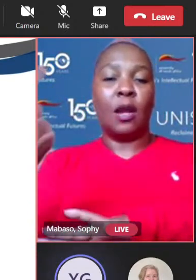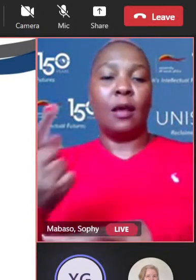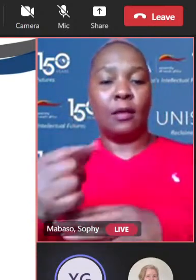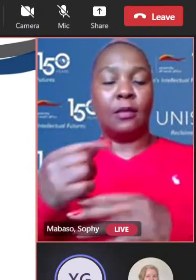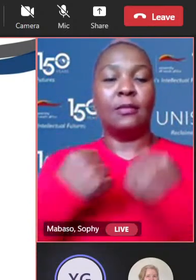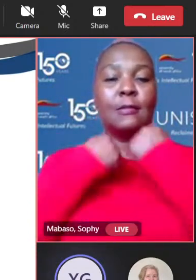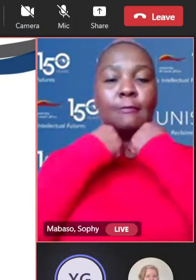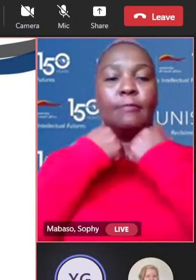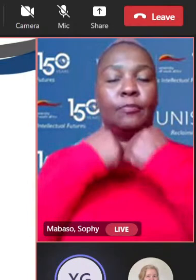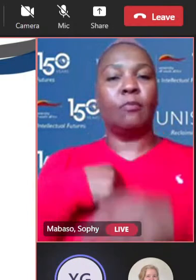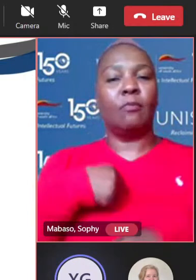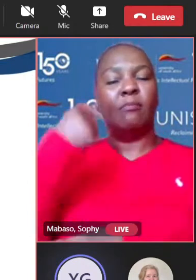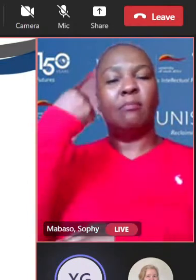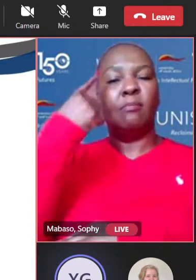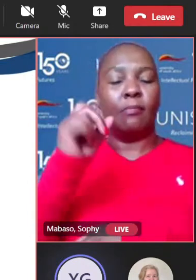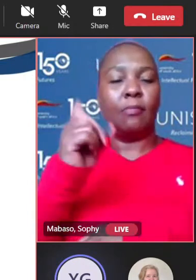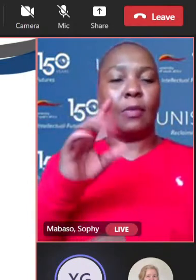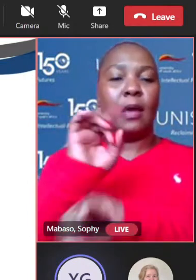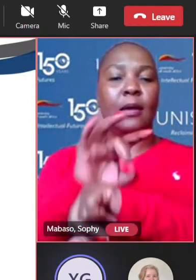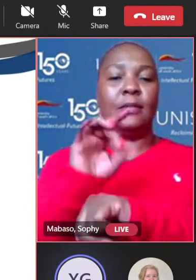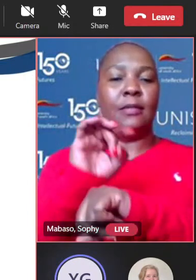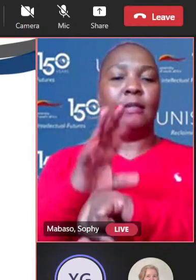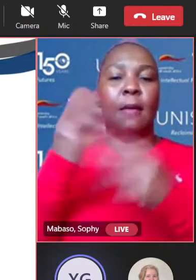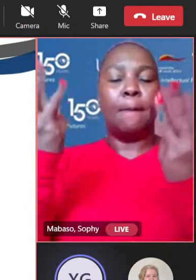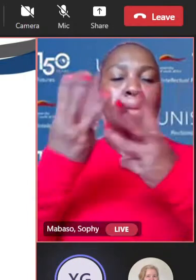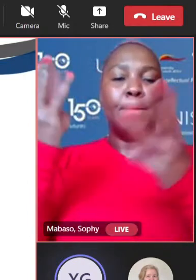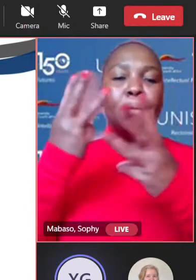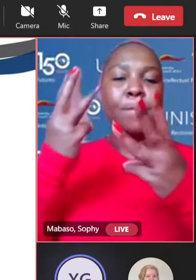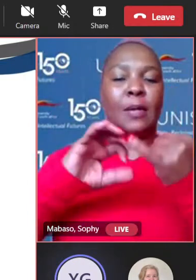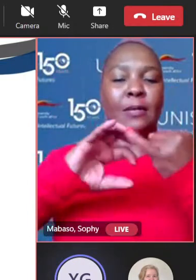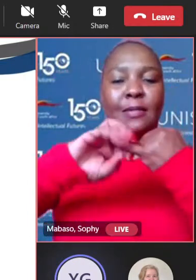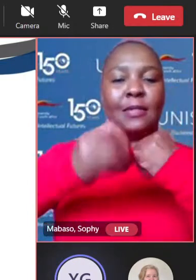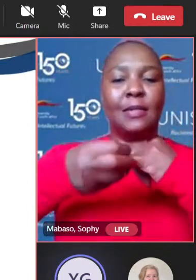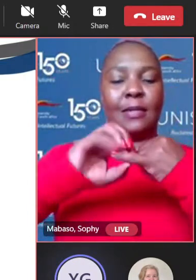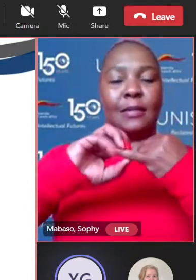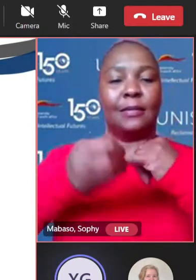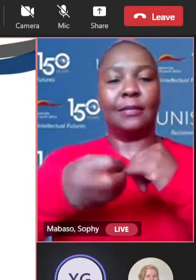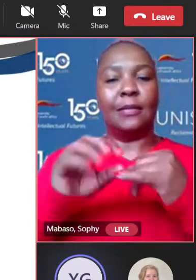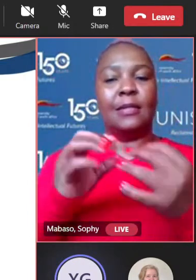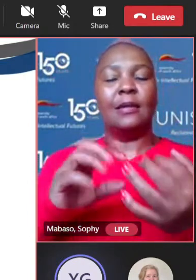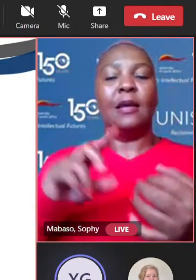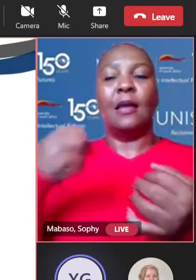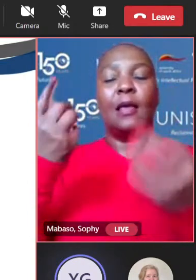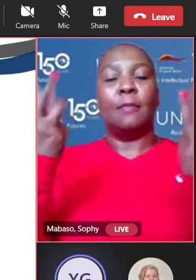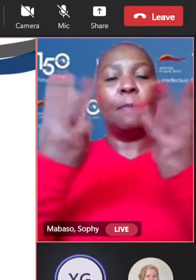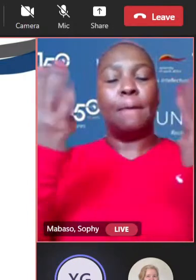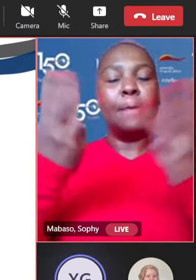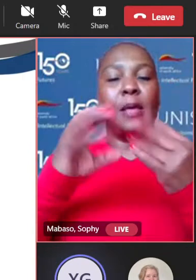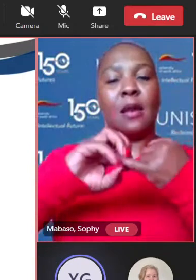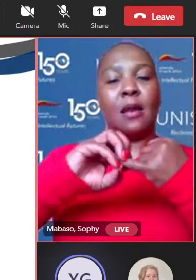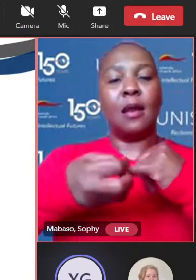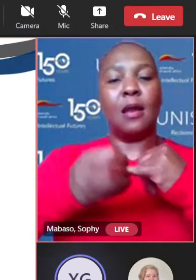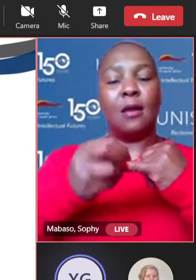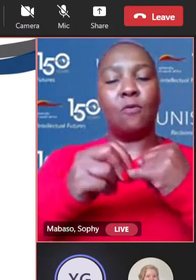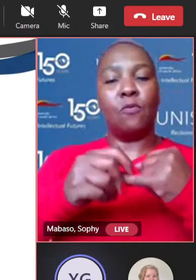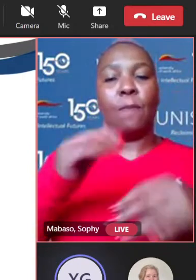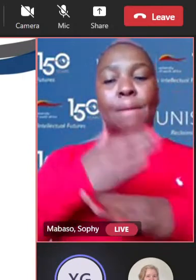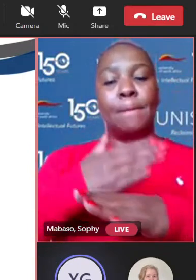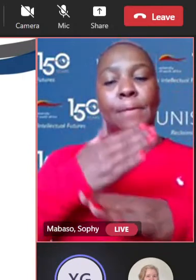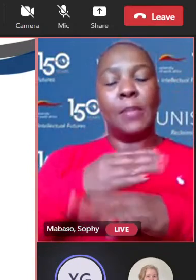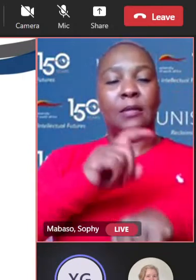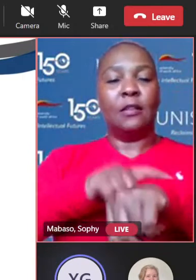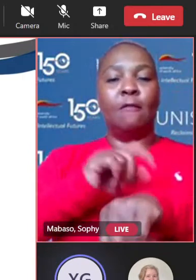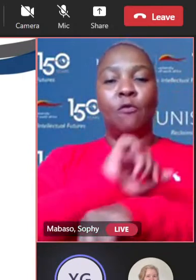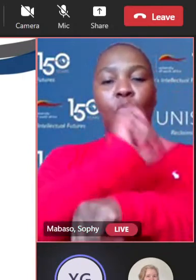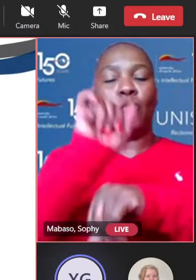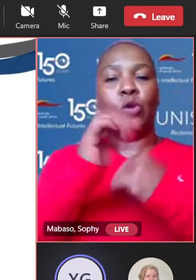And I think the counseling people were also trying, and other speakers trying to tell us that we need to make time for studies,